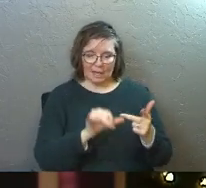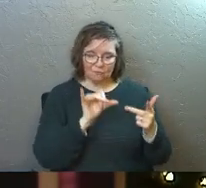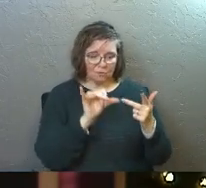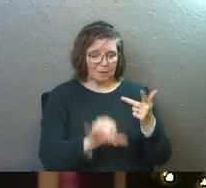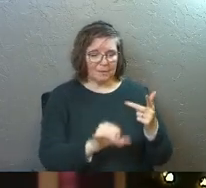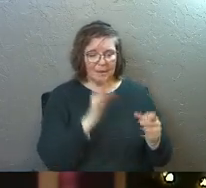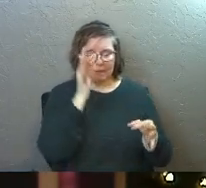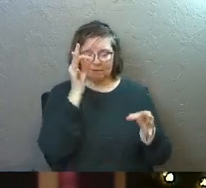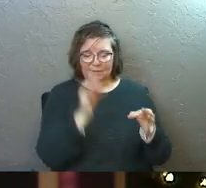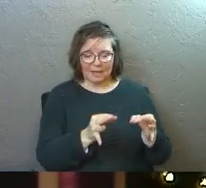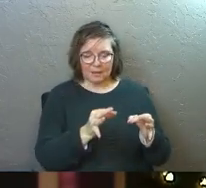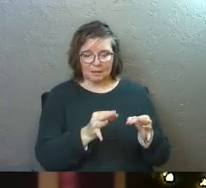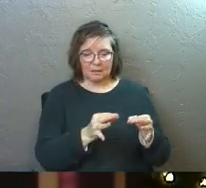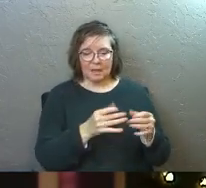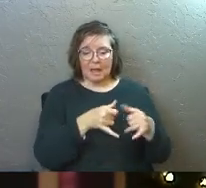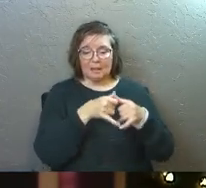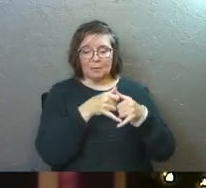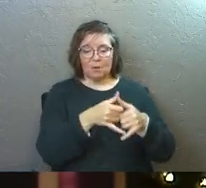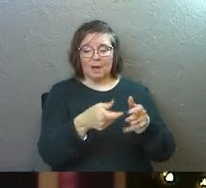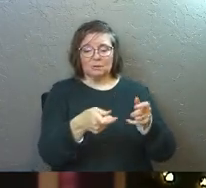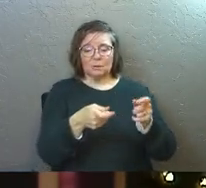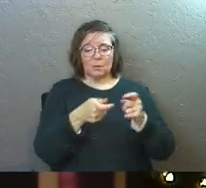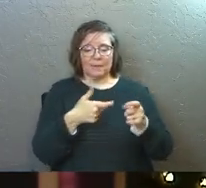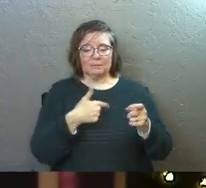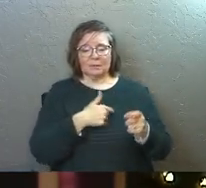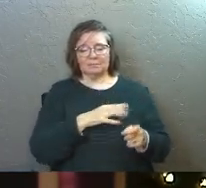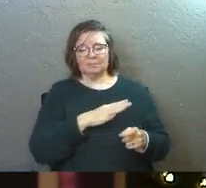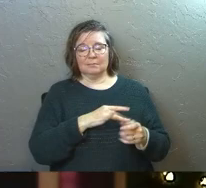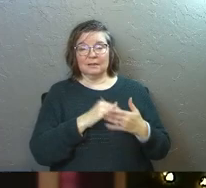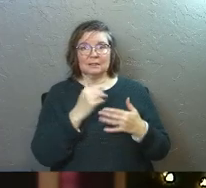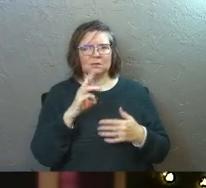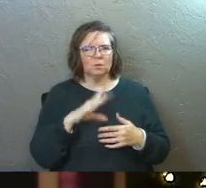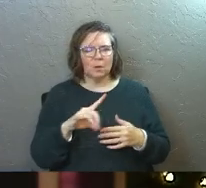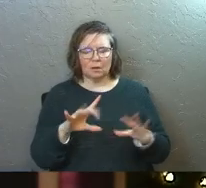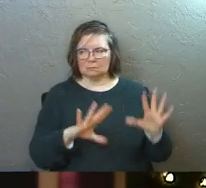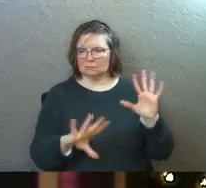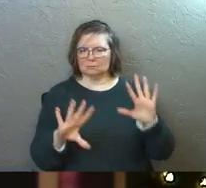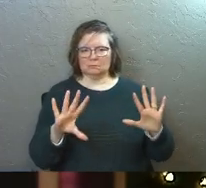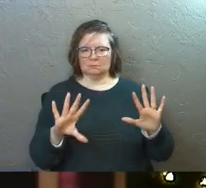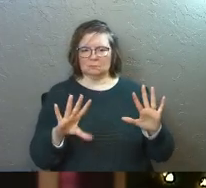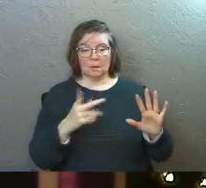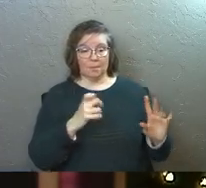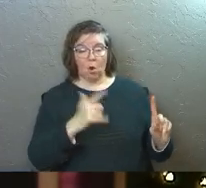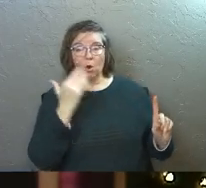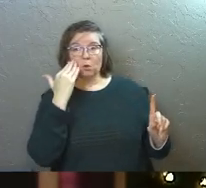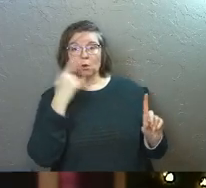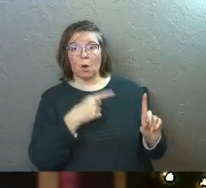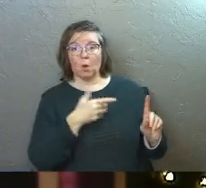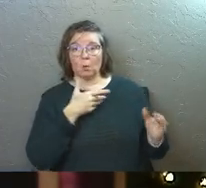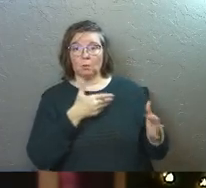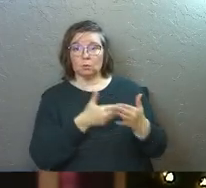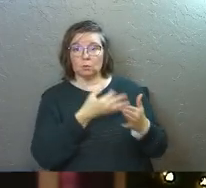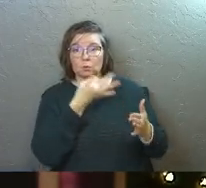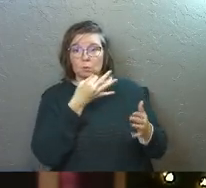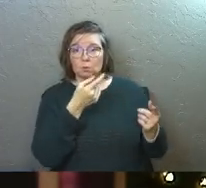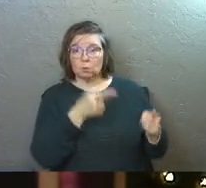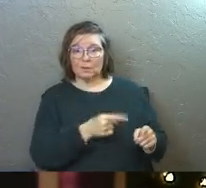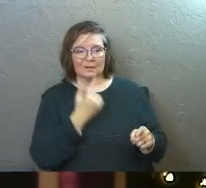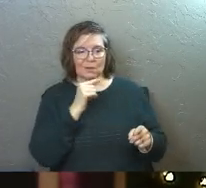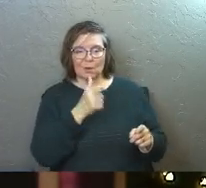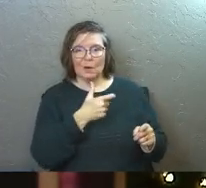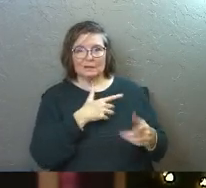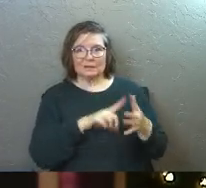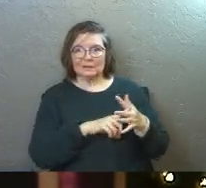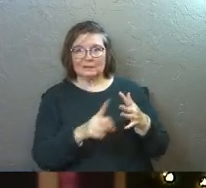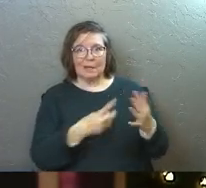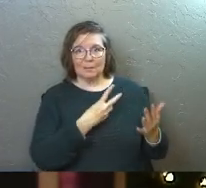remained faithful and the prize awaits me. This is wild to me. Paul knows of what's coming. He knows that he's not going to get